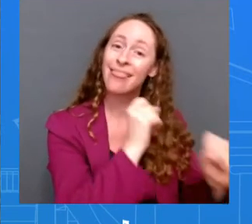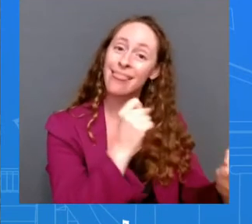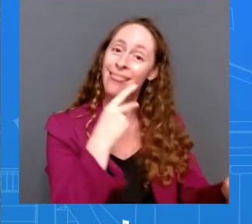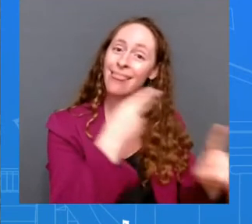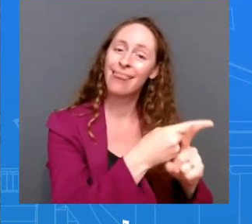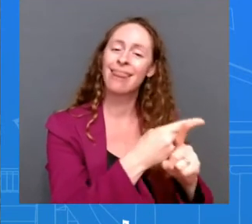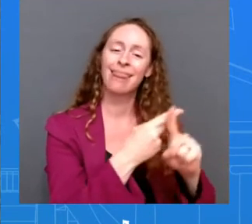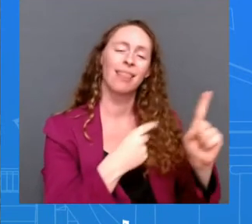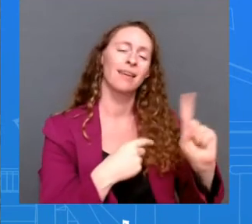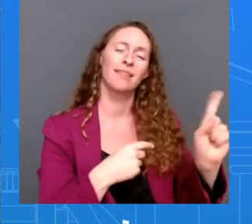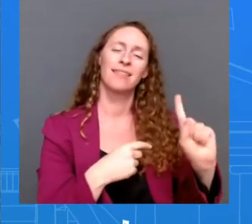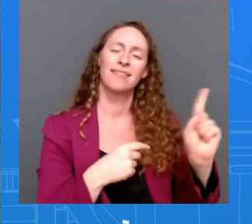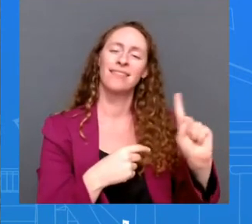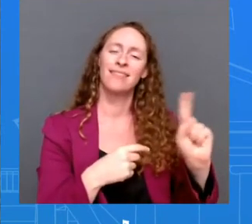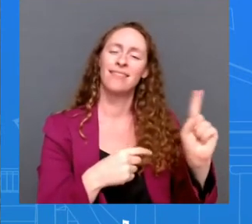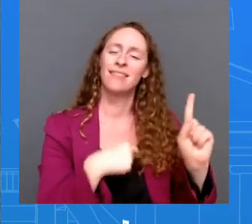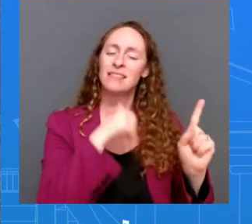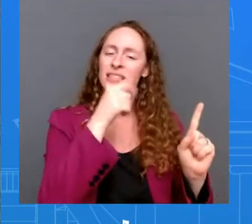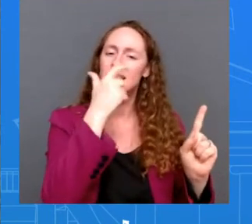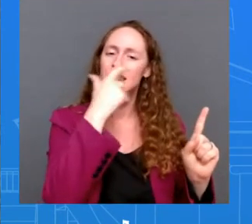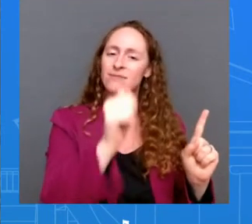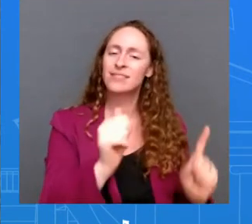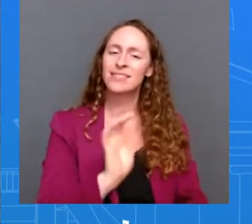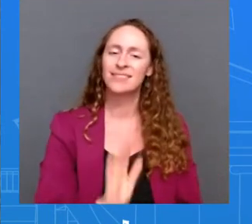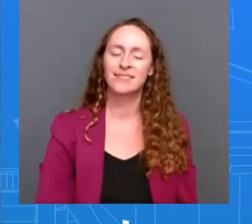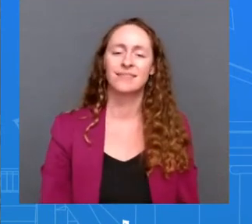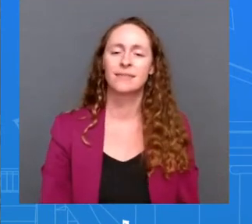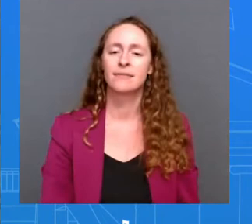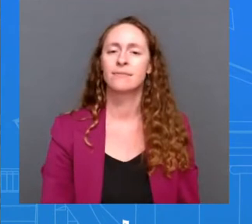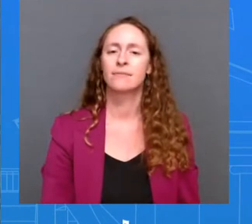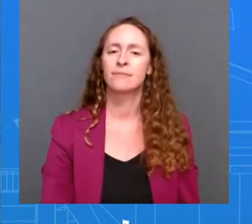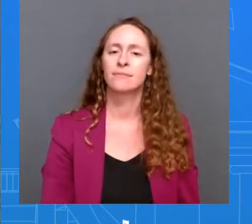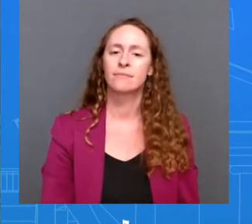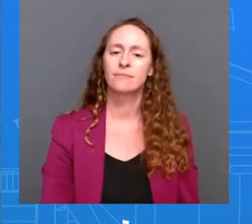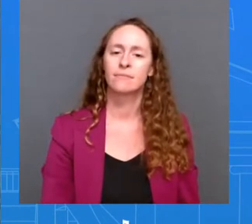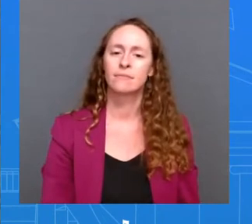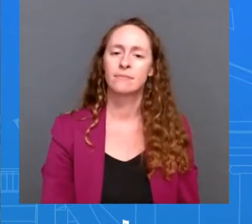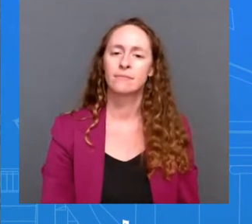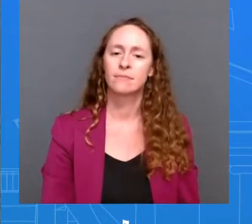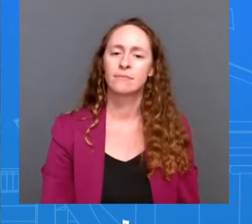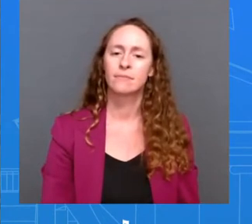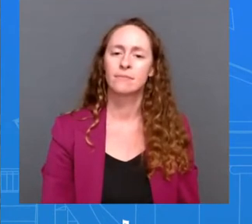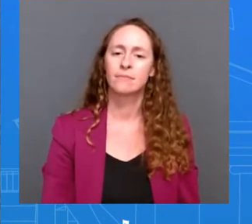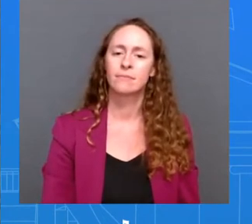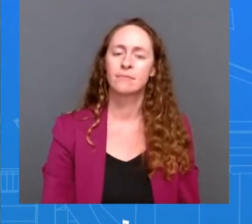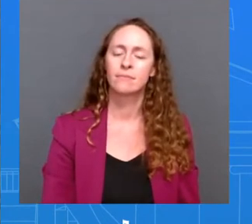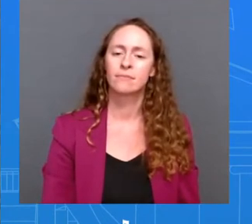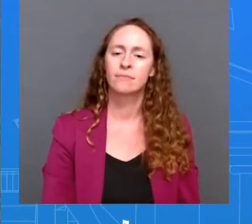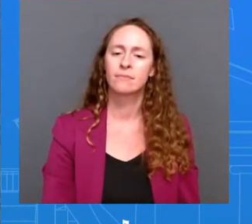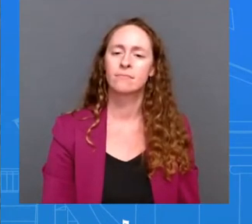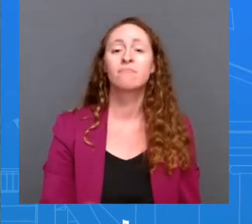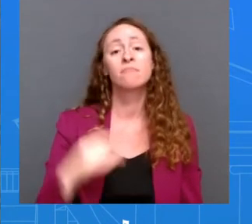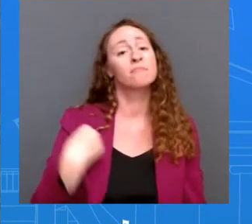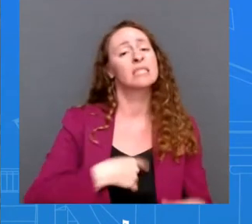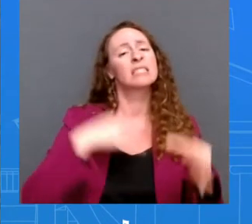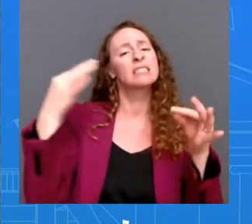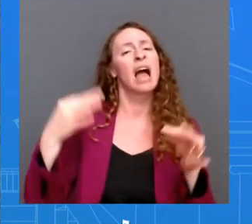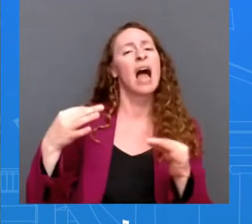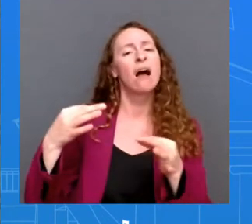not seeking one. And this decision to postpone for a short while is meant to prove in